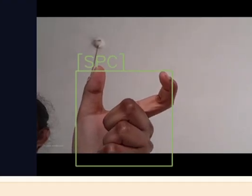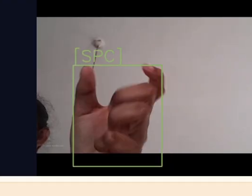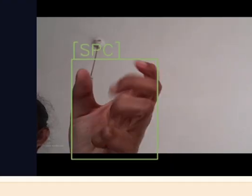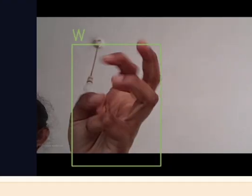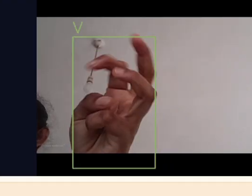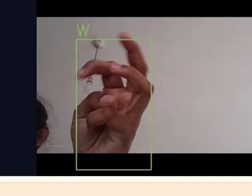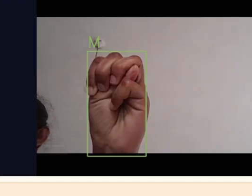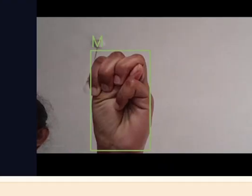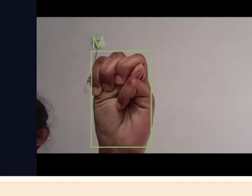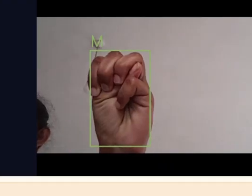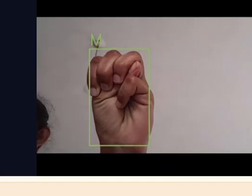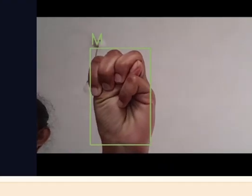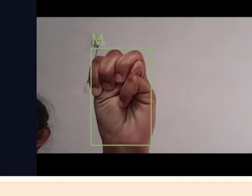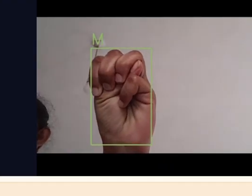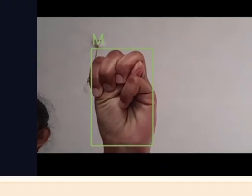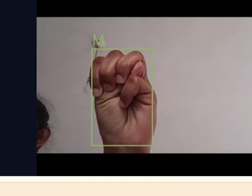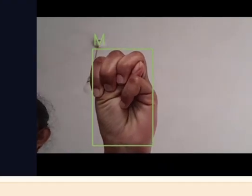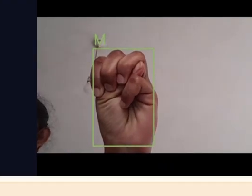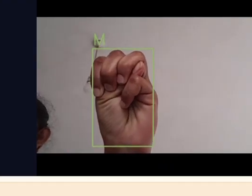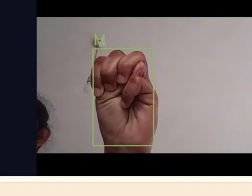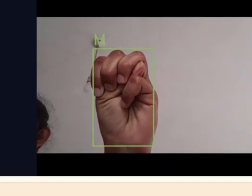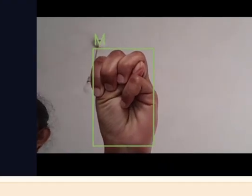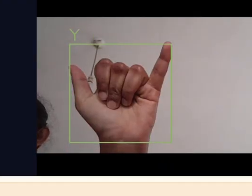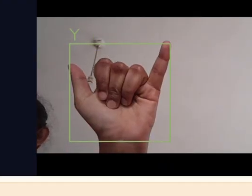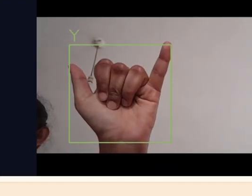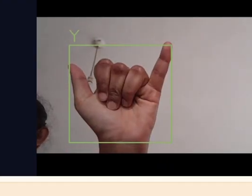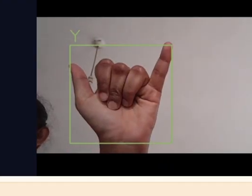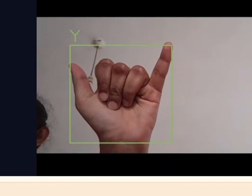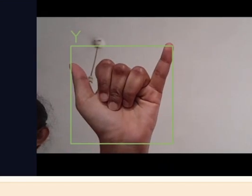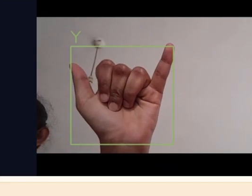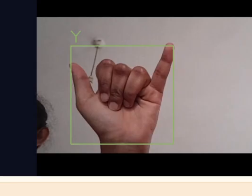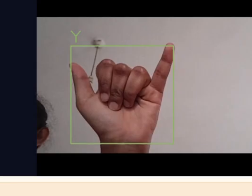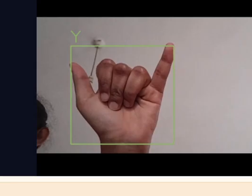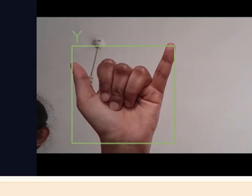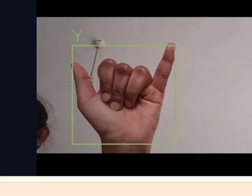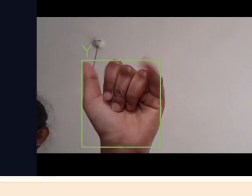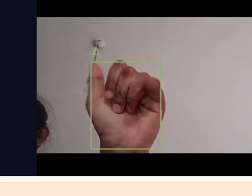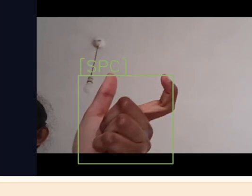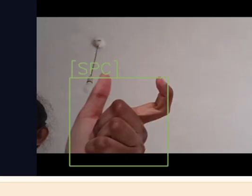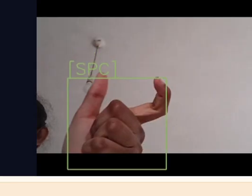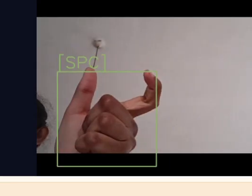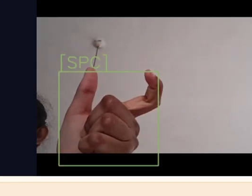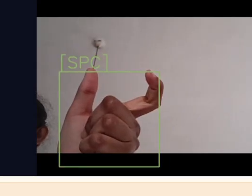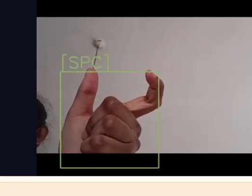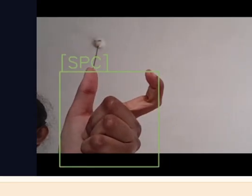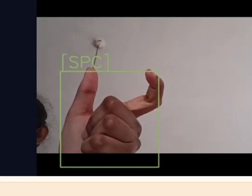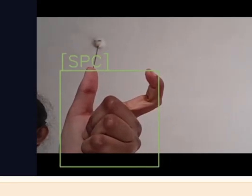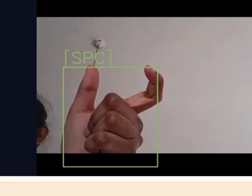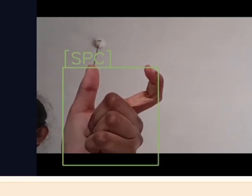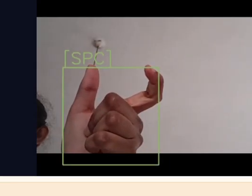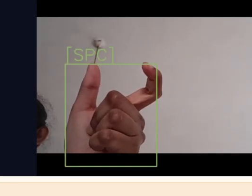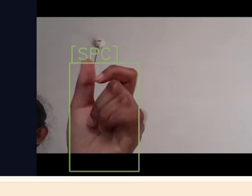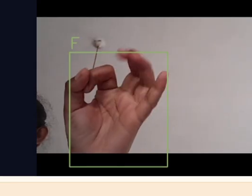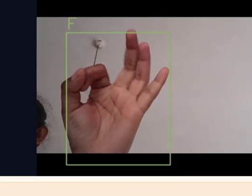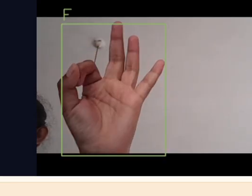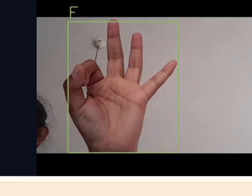text. This project is a small step forward, making communication easier and more